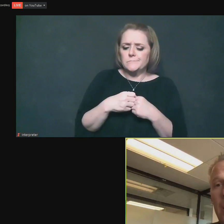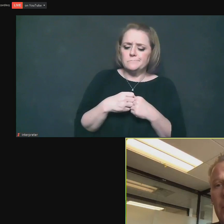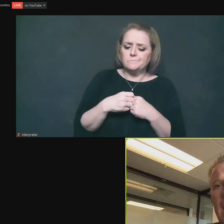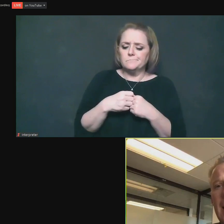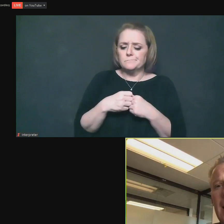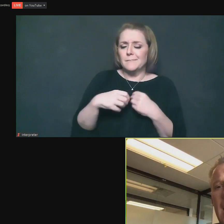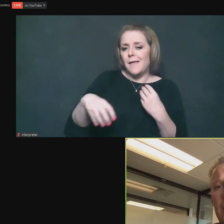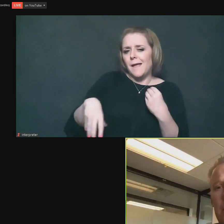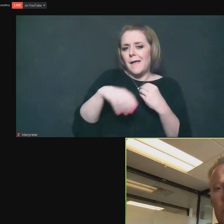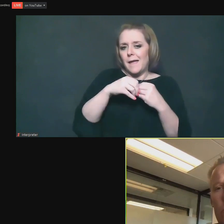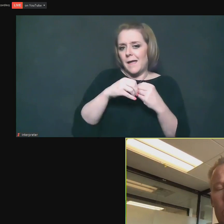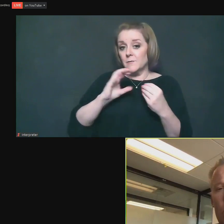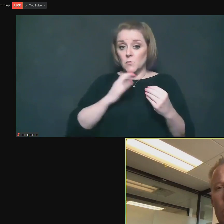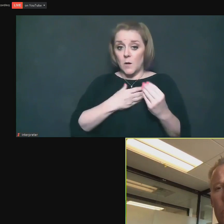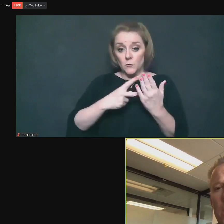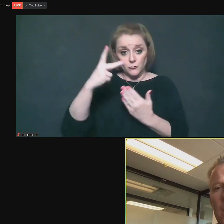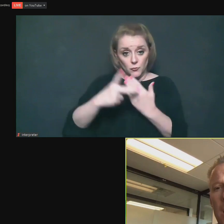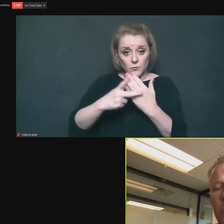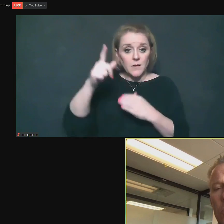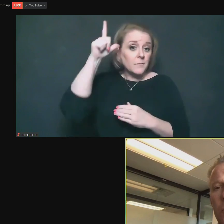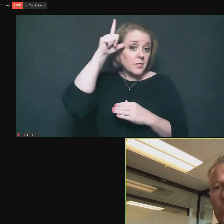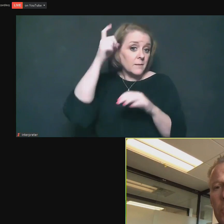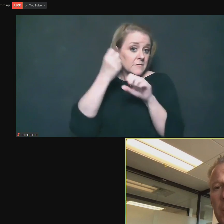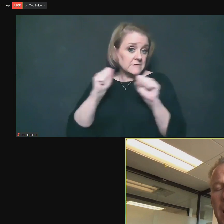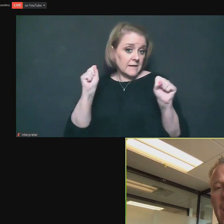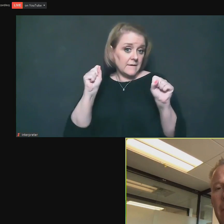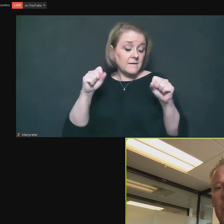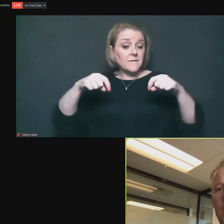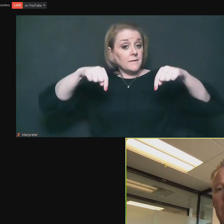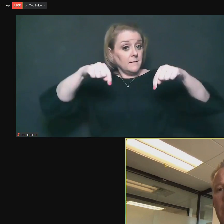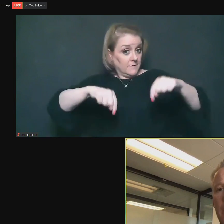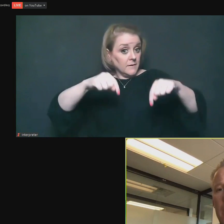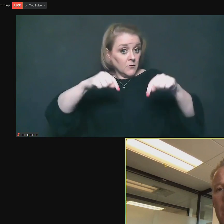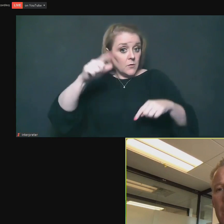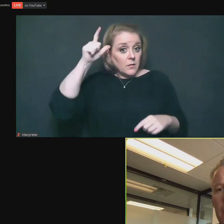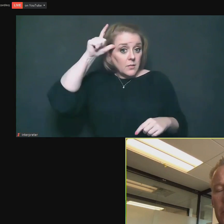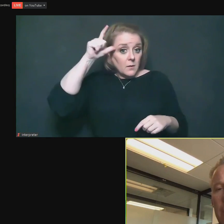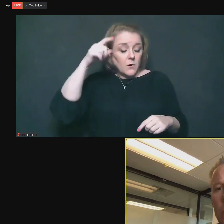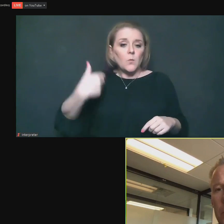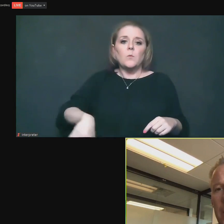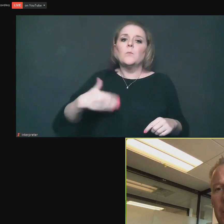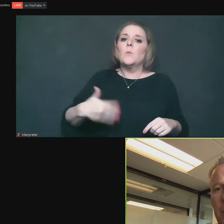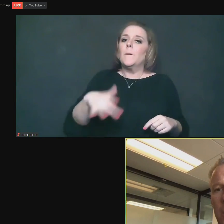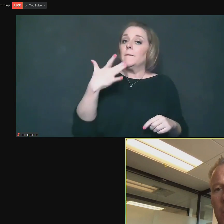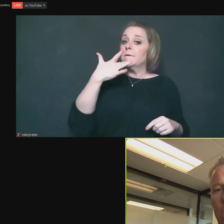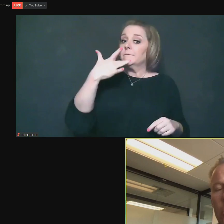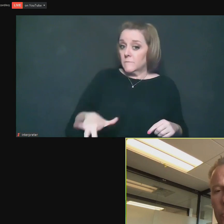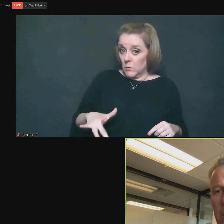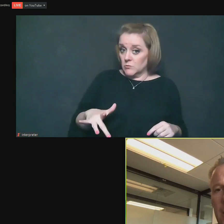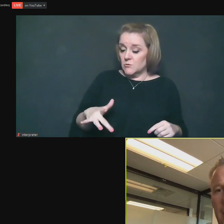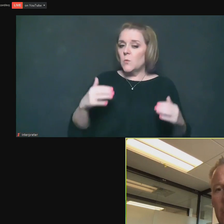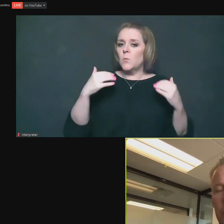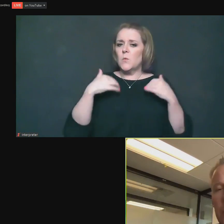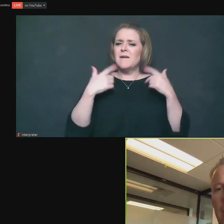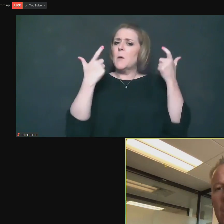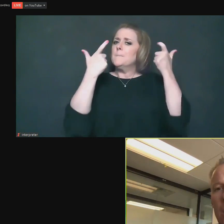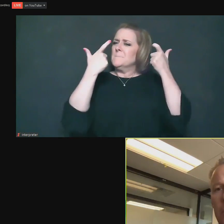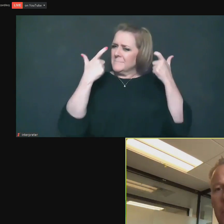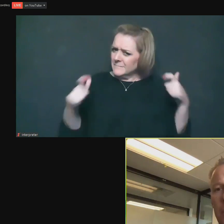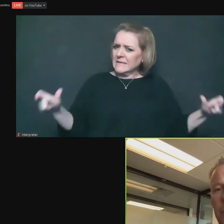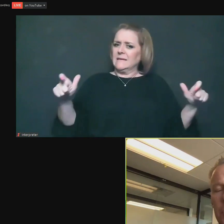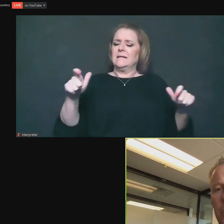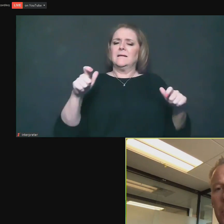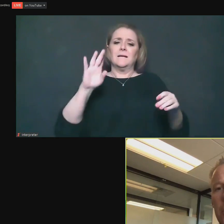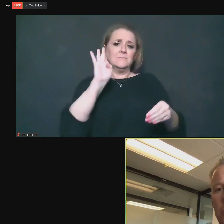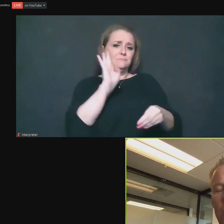Lubbock Safe guidelines. In Lubbock, we're fortunate to have several large retailers that